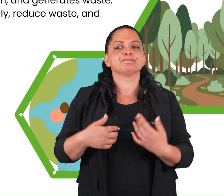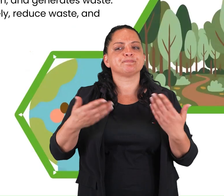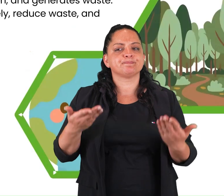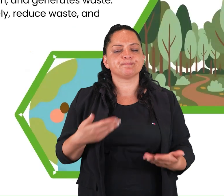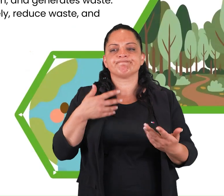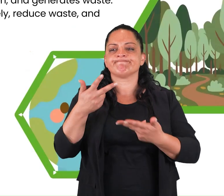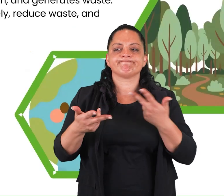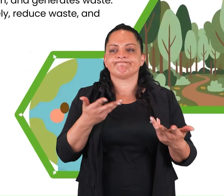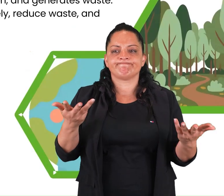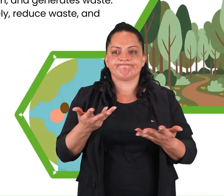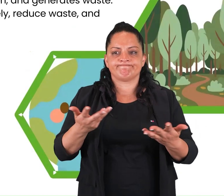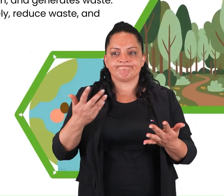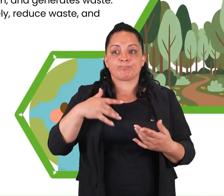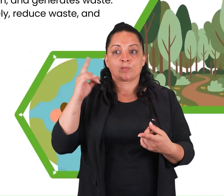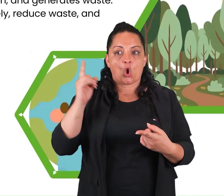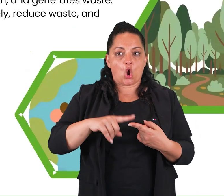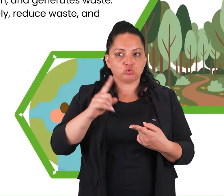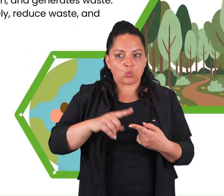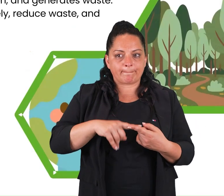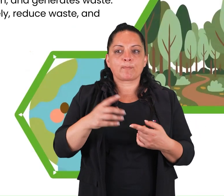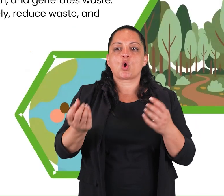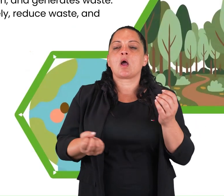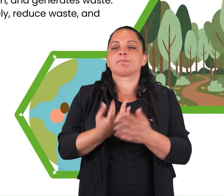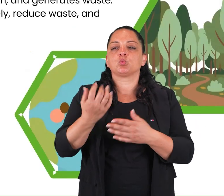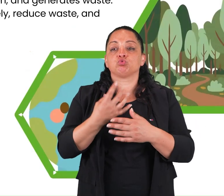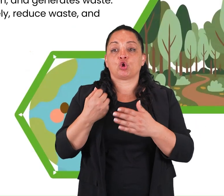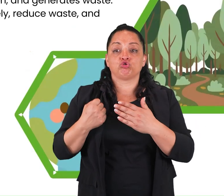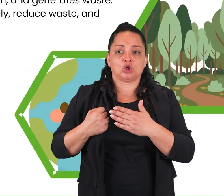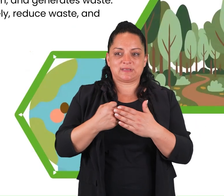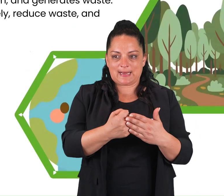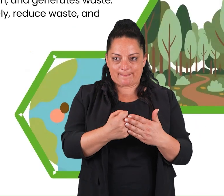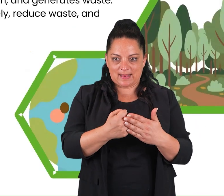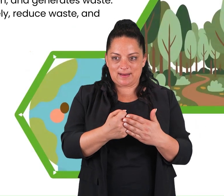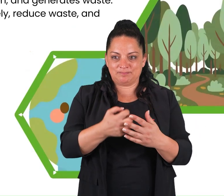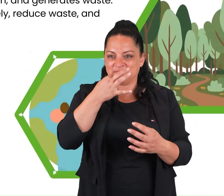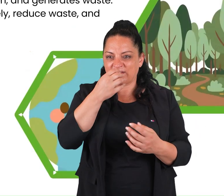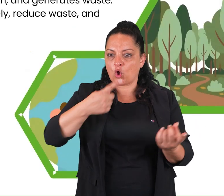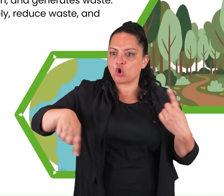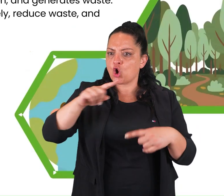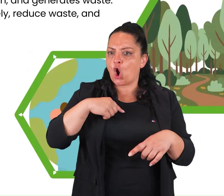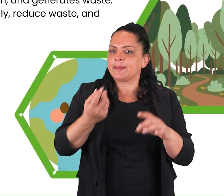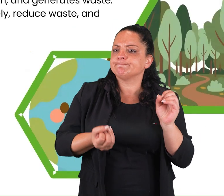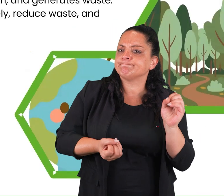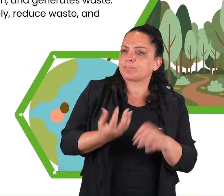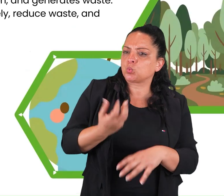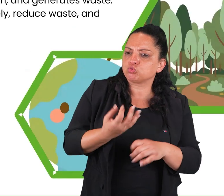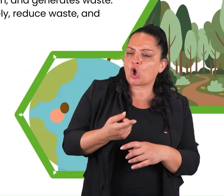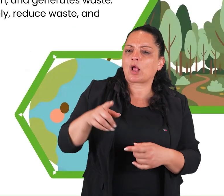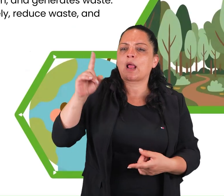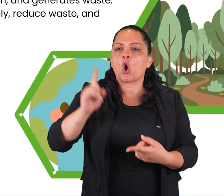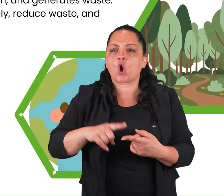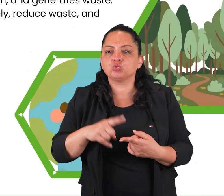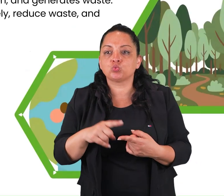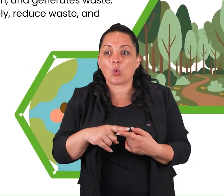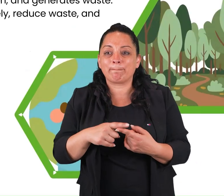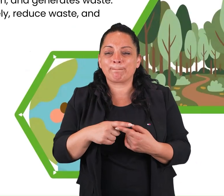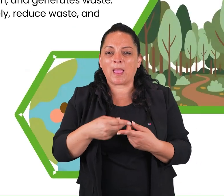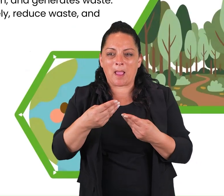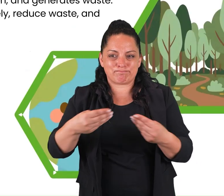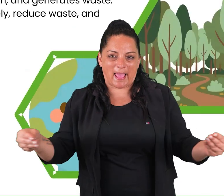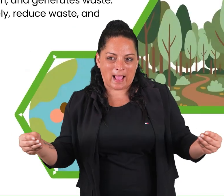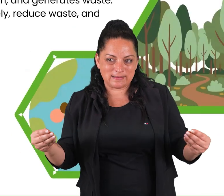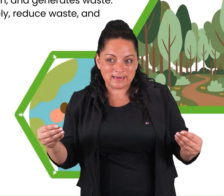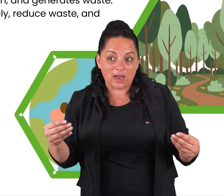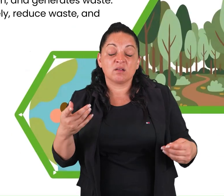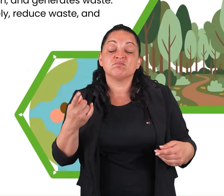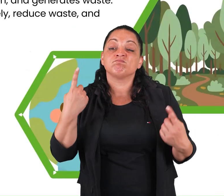Now we are moving on to sustainable consumption and production. The way we produce and consume goods has big